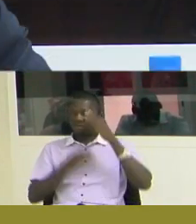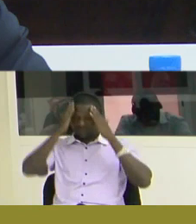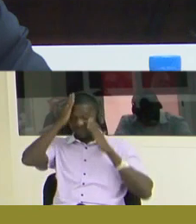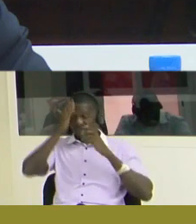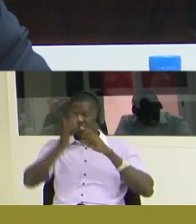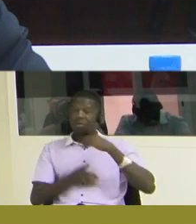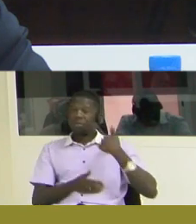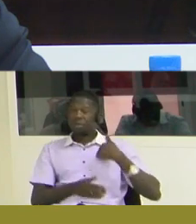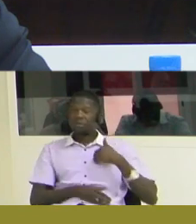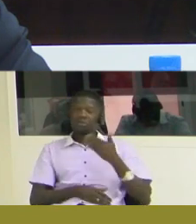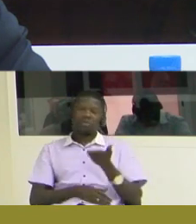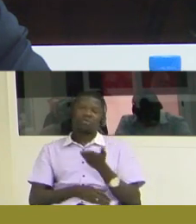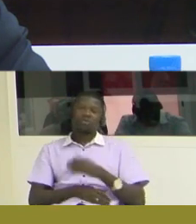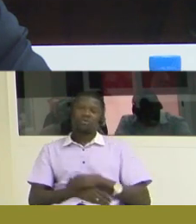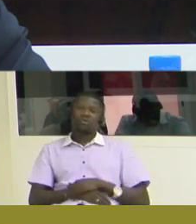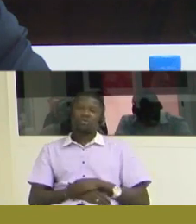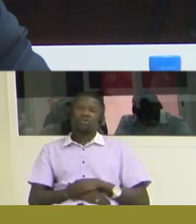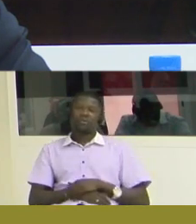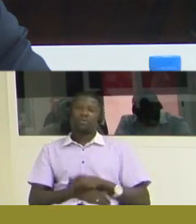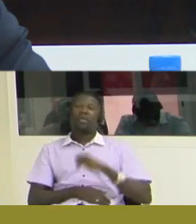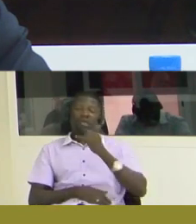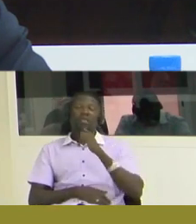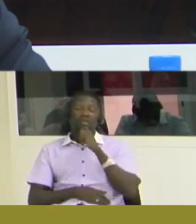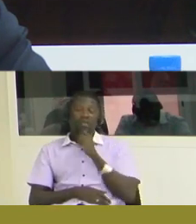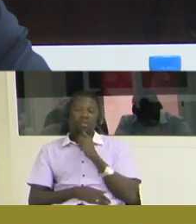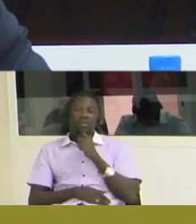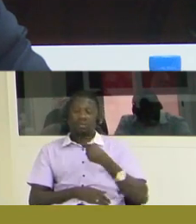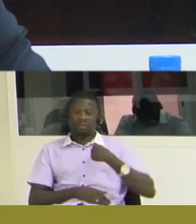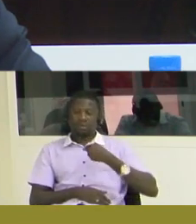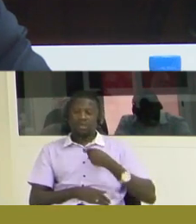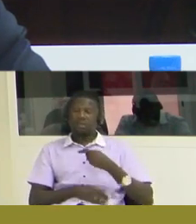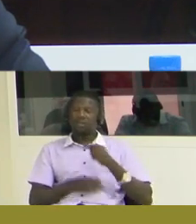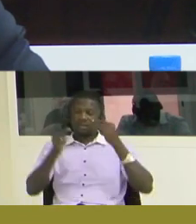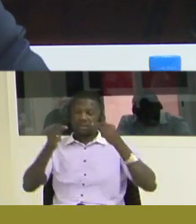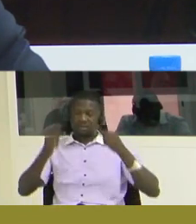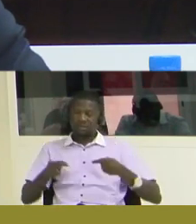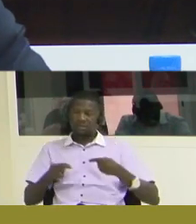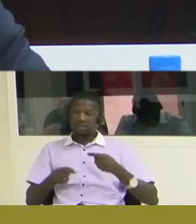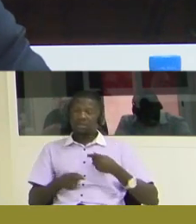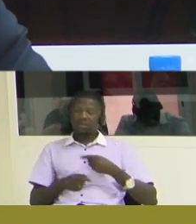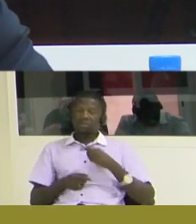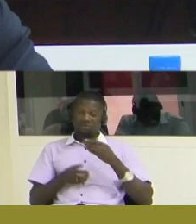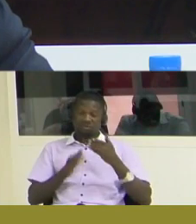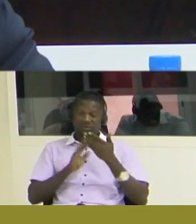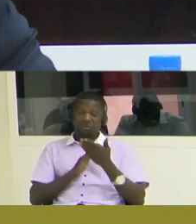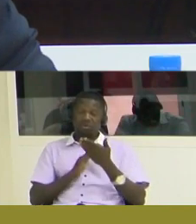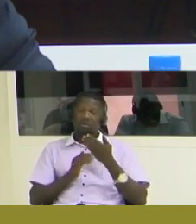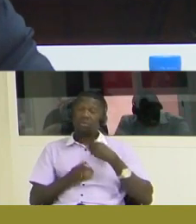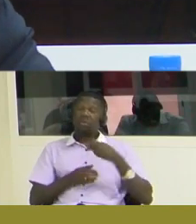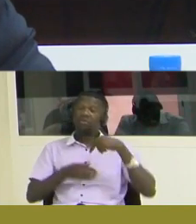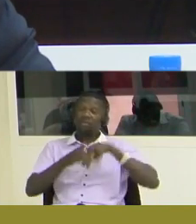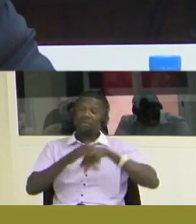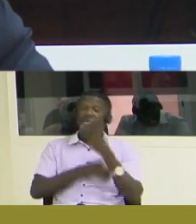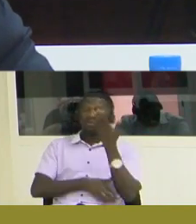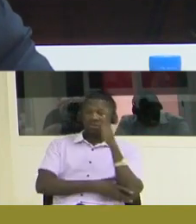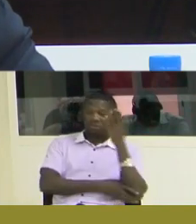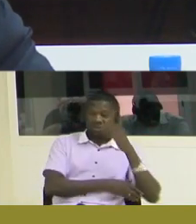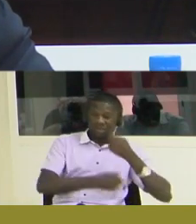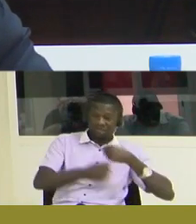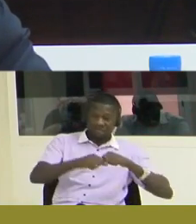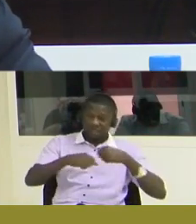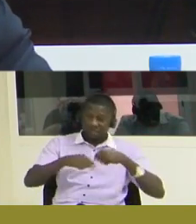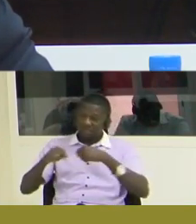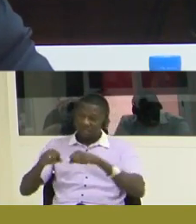in my testimony beforehand I told you that even on Bush exercises if you on one side